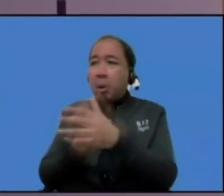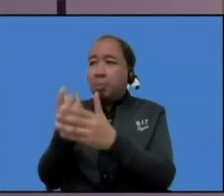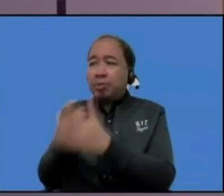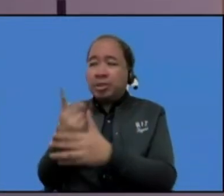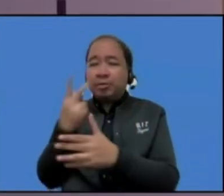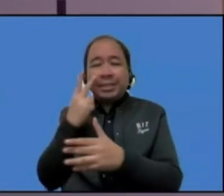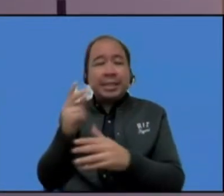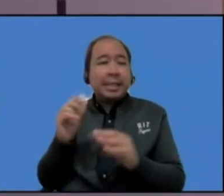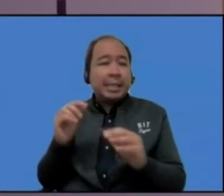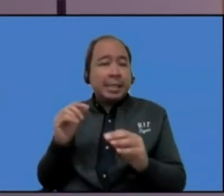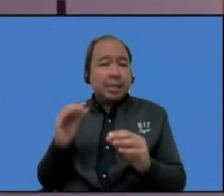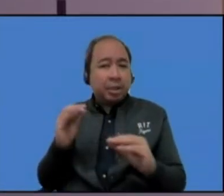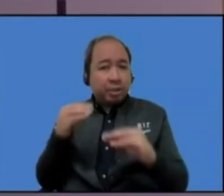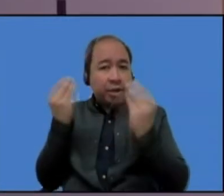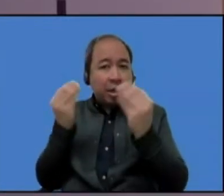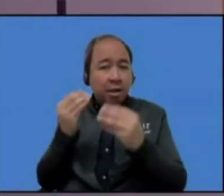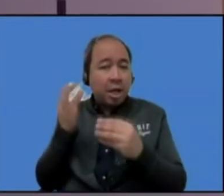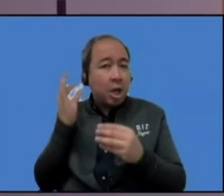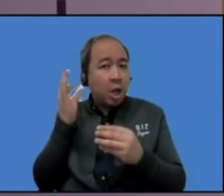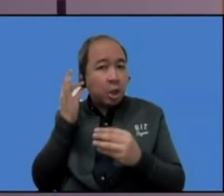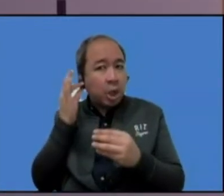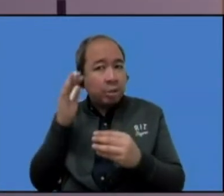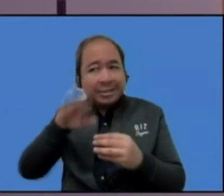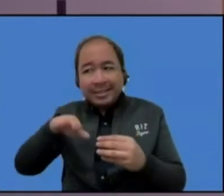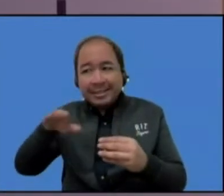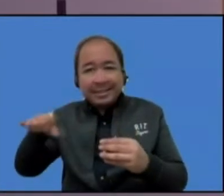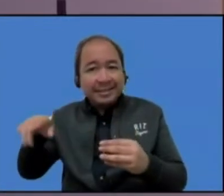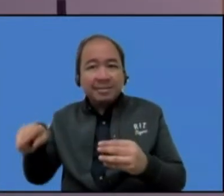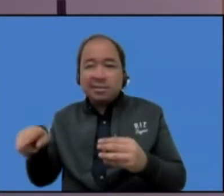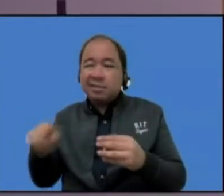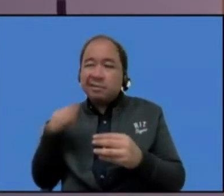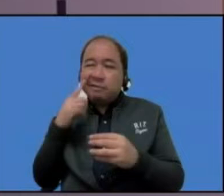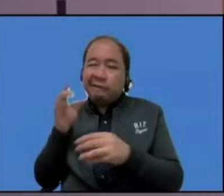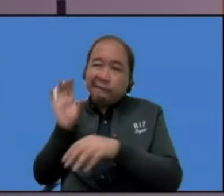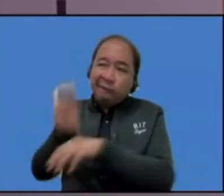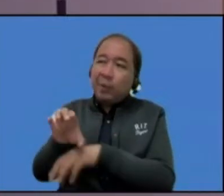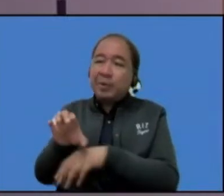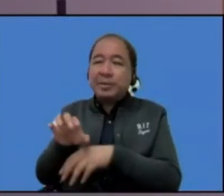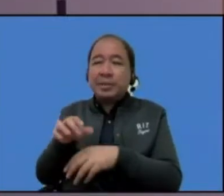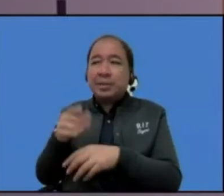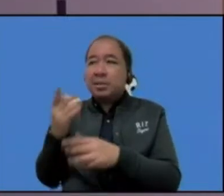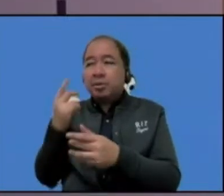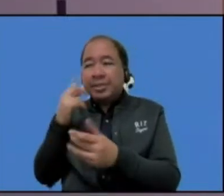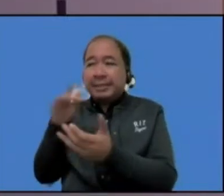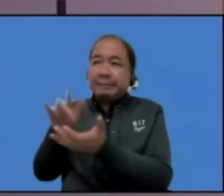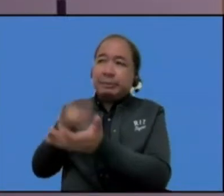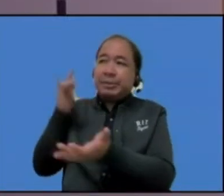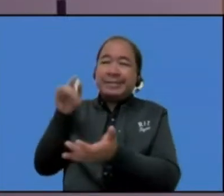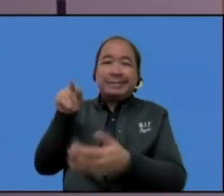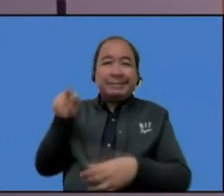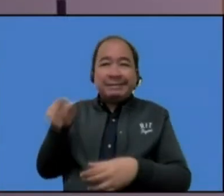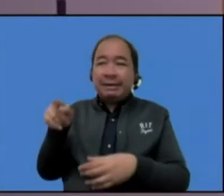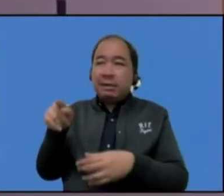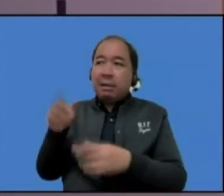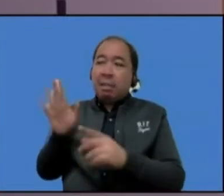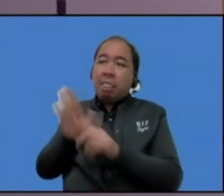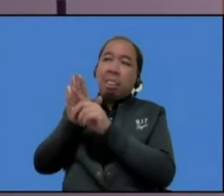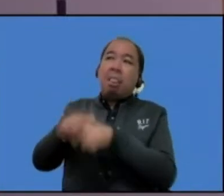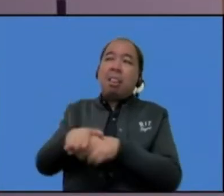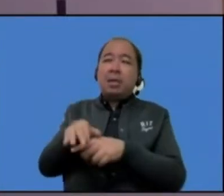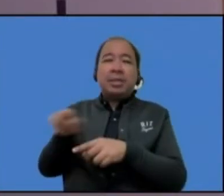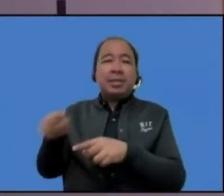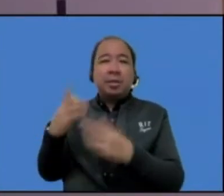girls, are forced to work and to be willingly being exploited as a result of the lack